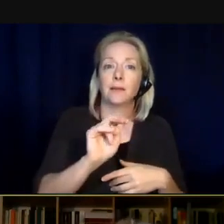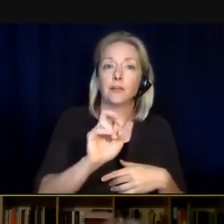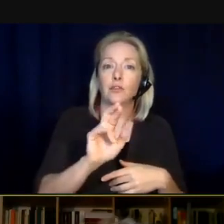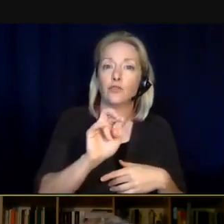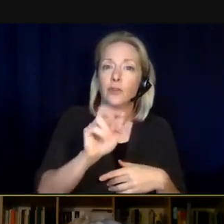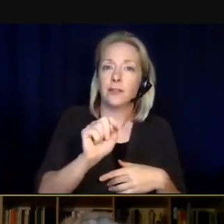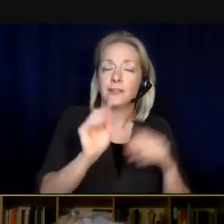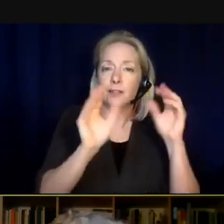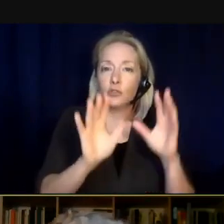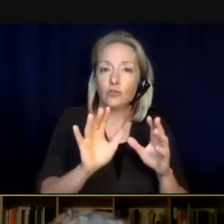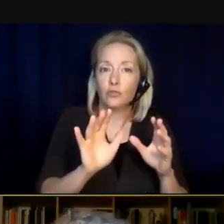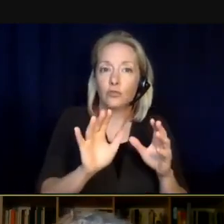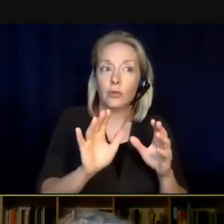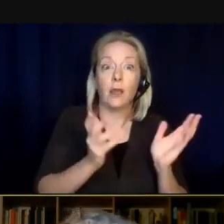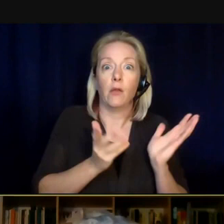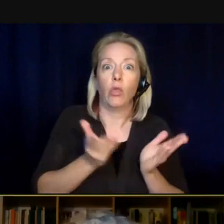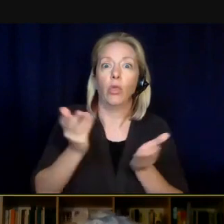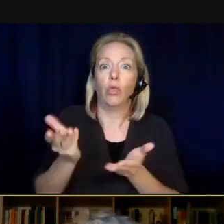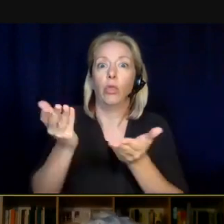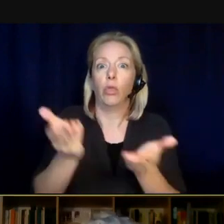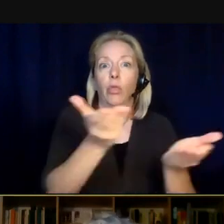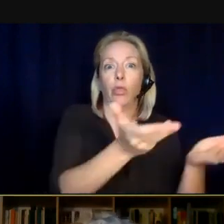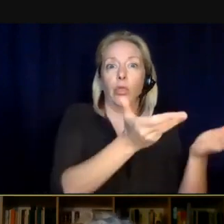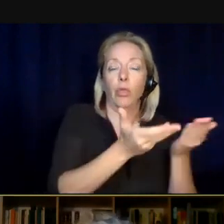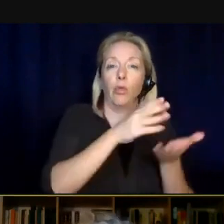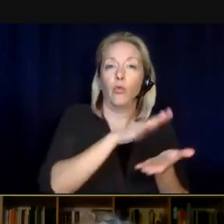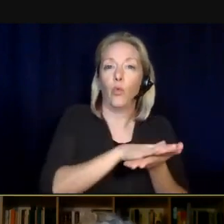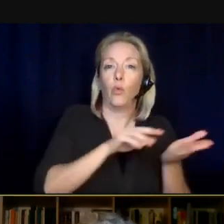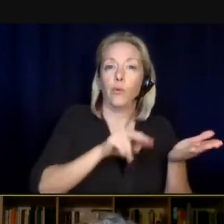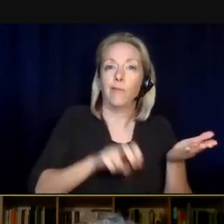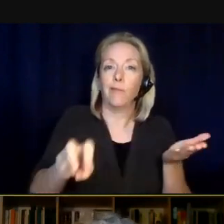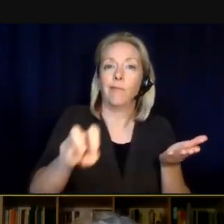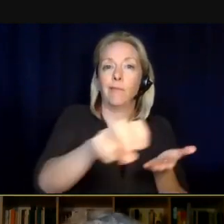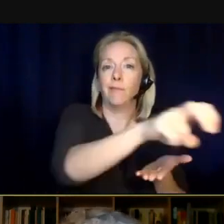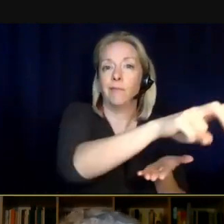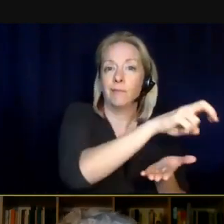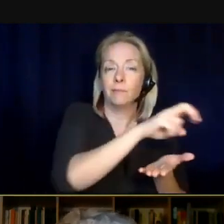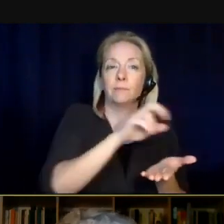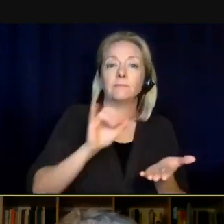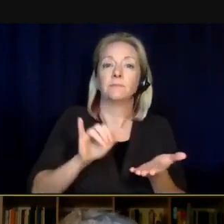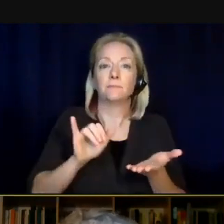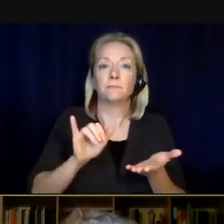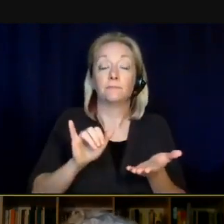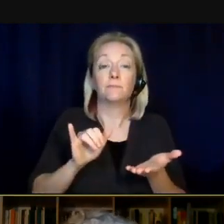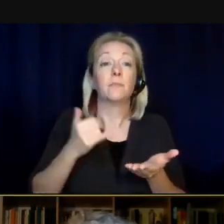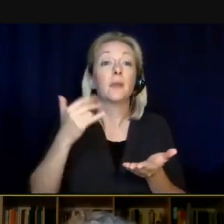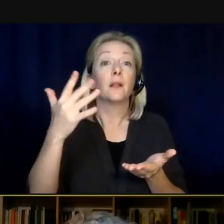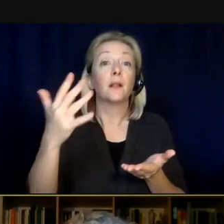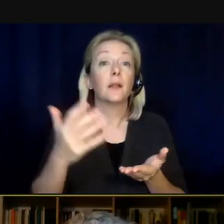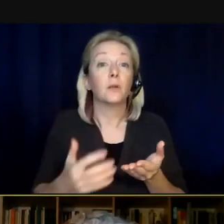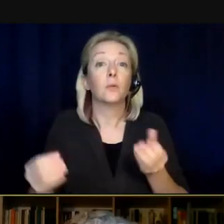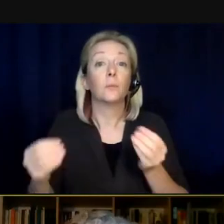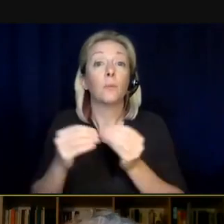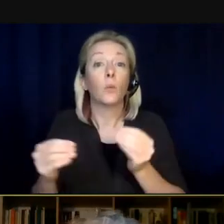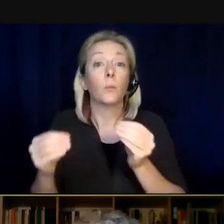to school. Then more and more people started relying on mobile technology.